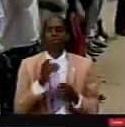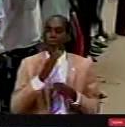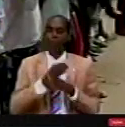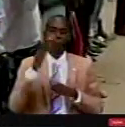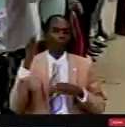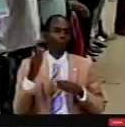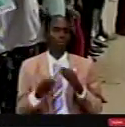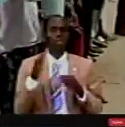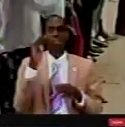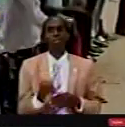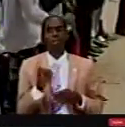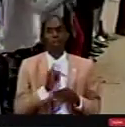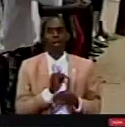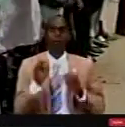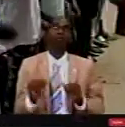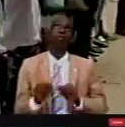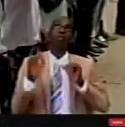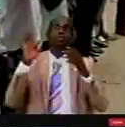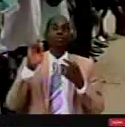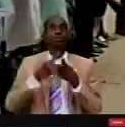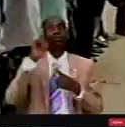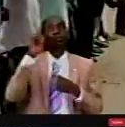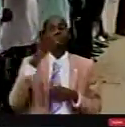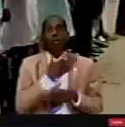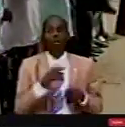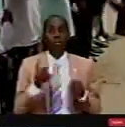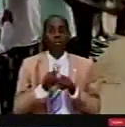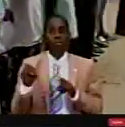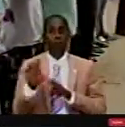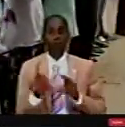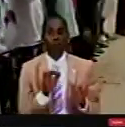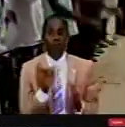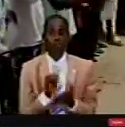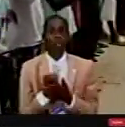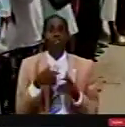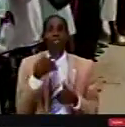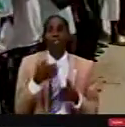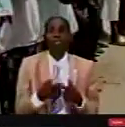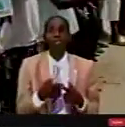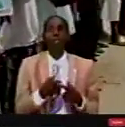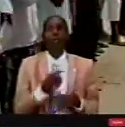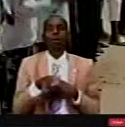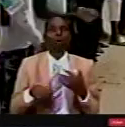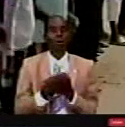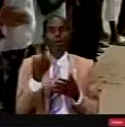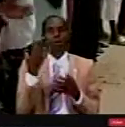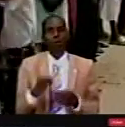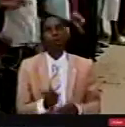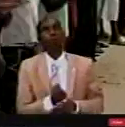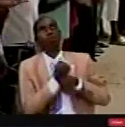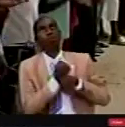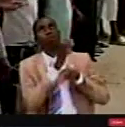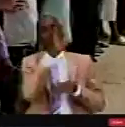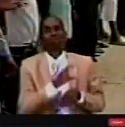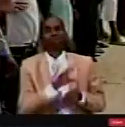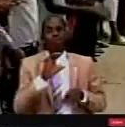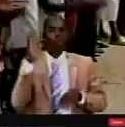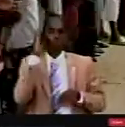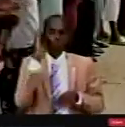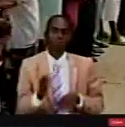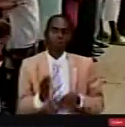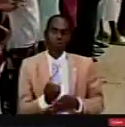unto him and us would do that then all of Calvary will reveal for us every blessing